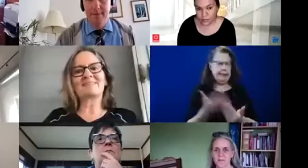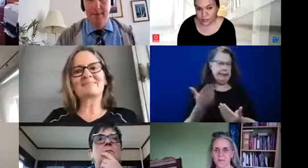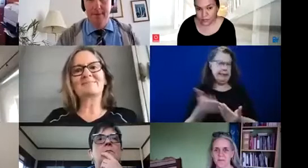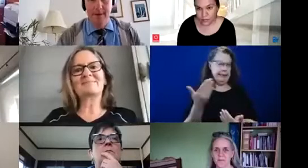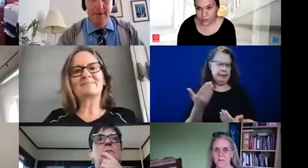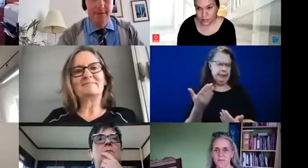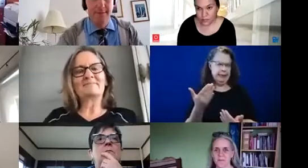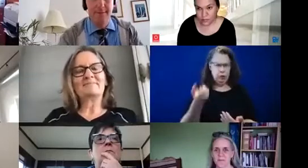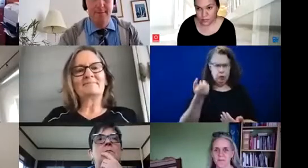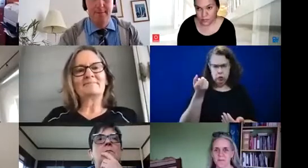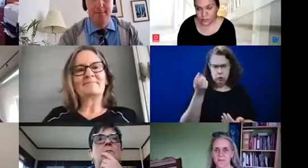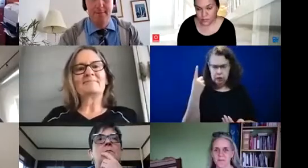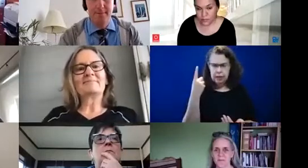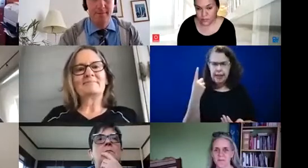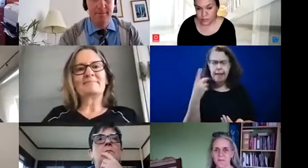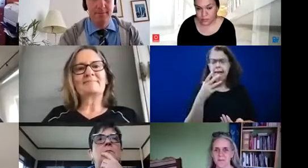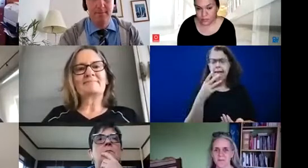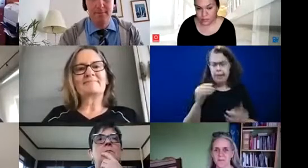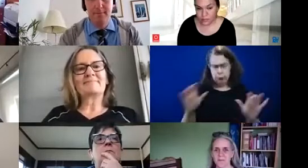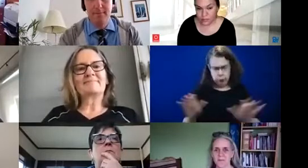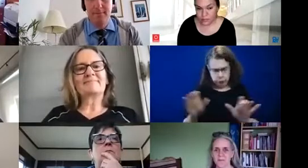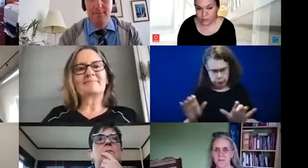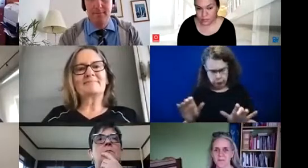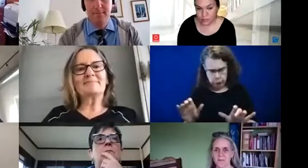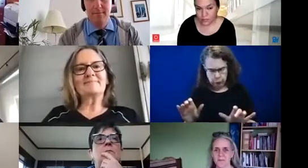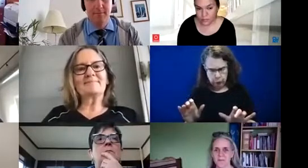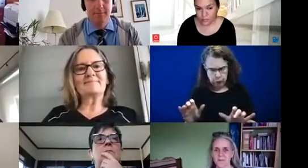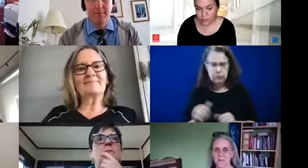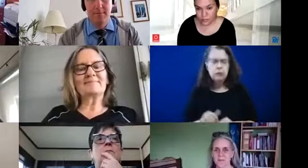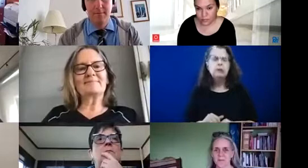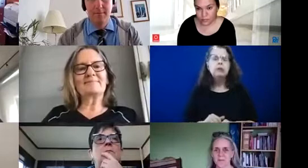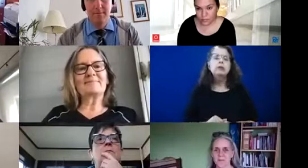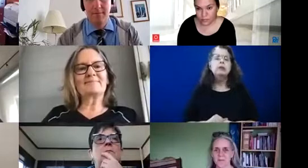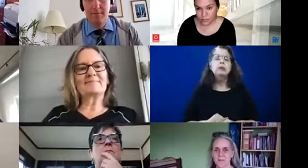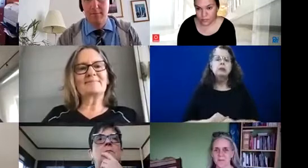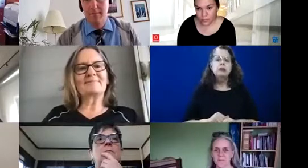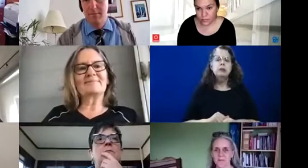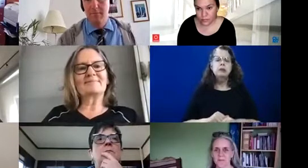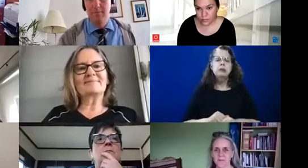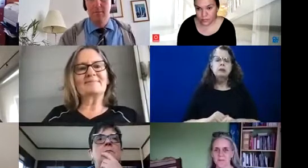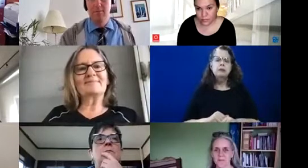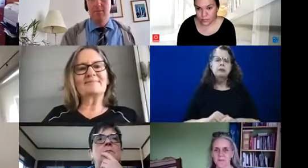to understand and to do. The challenge, accessible